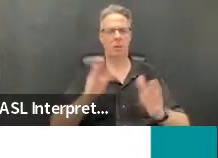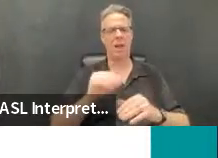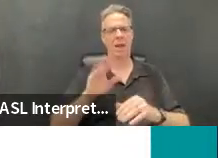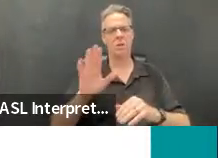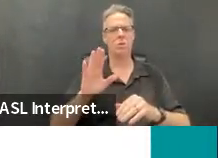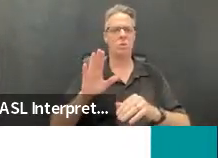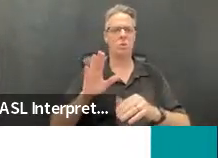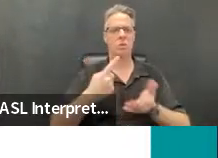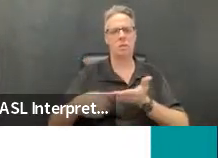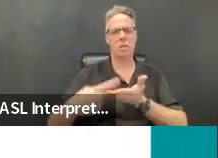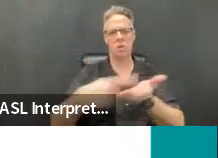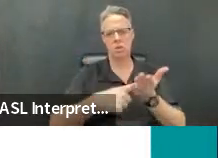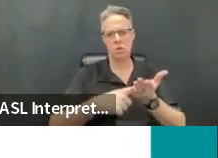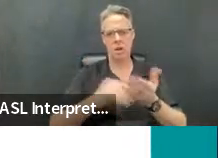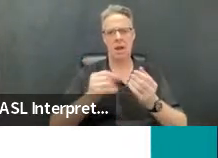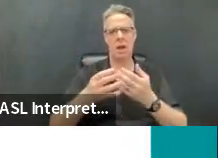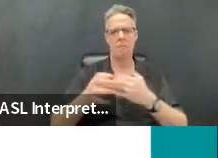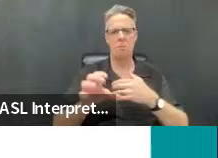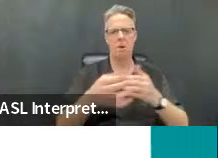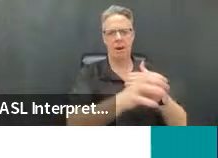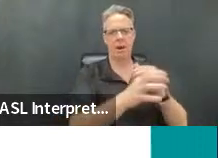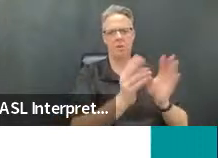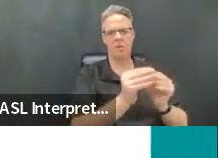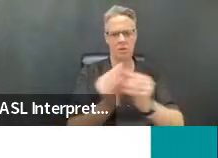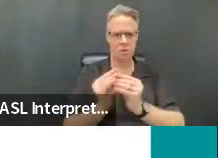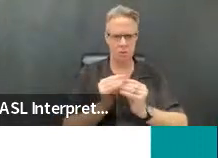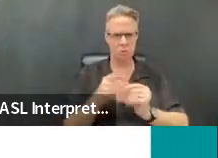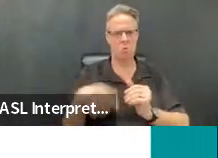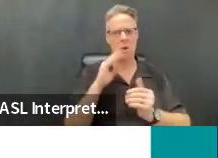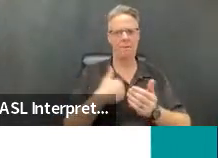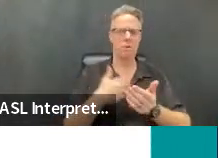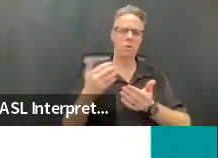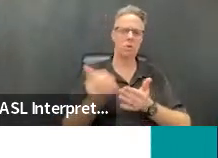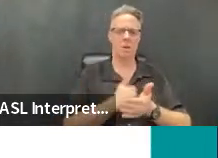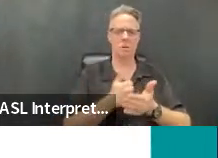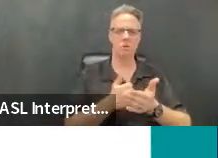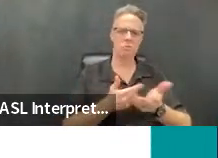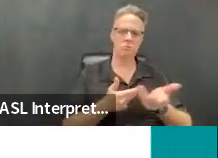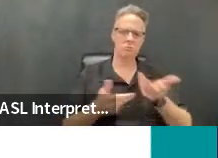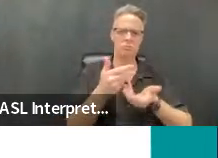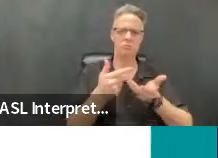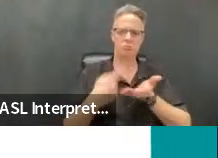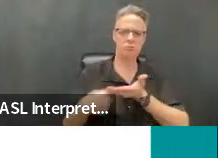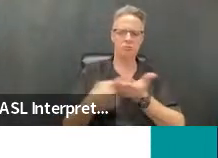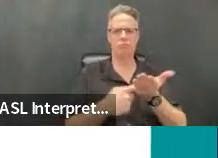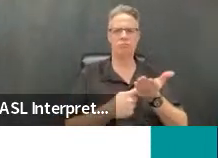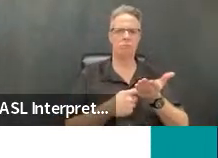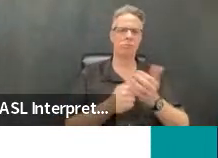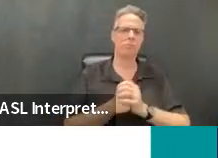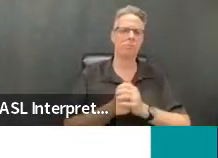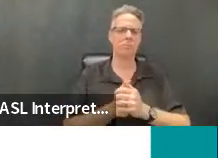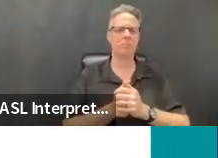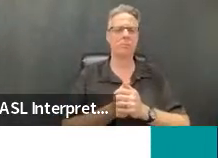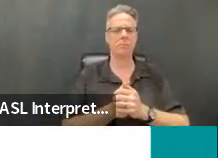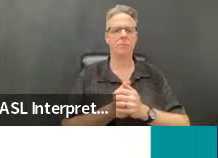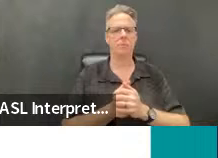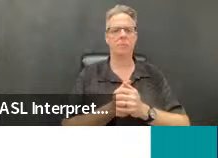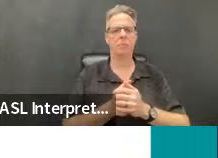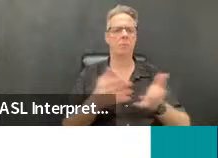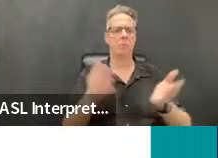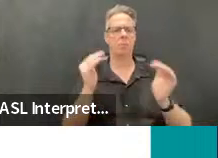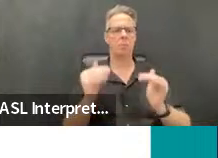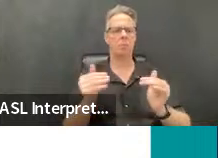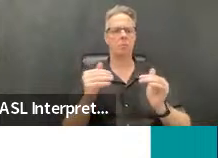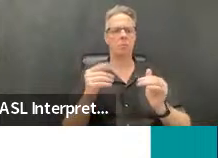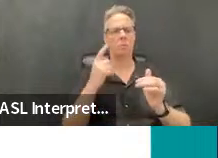investment discussion and breakout sessions where you have the opportunity to express yourselves. We're going to be looking at